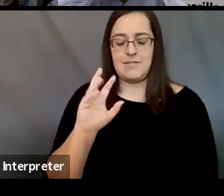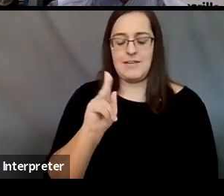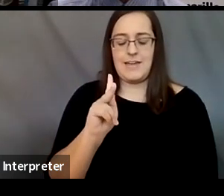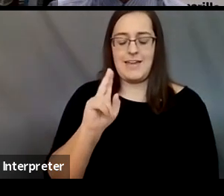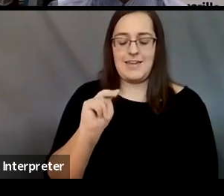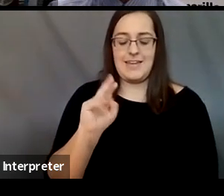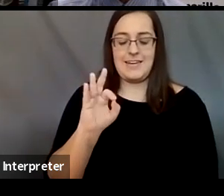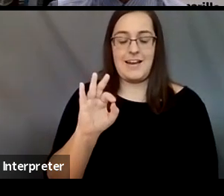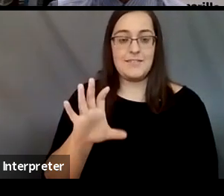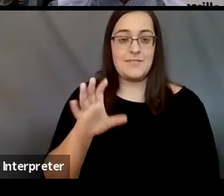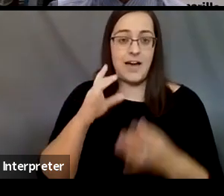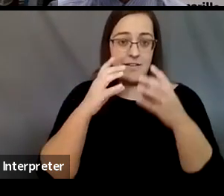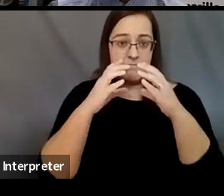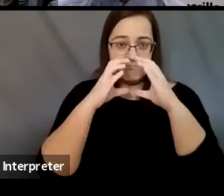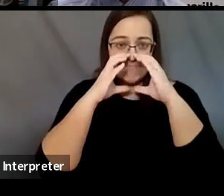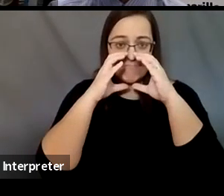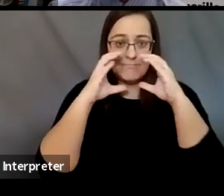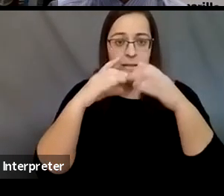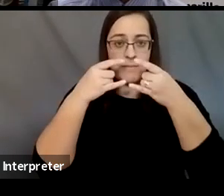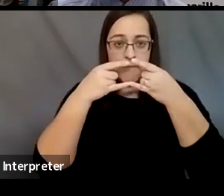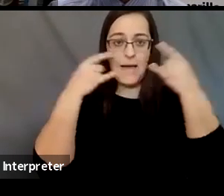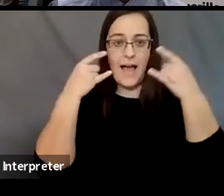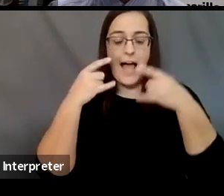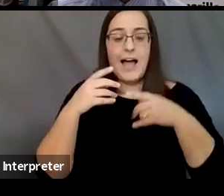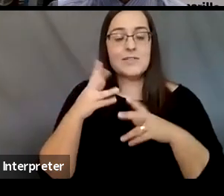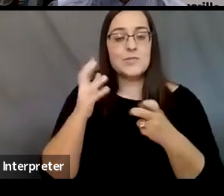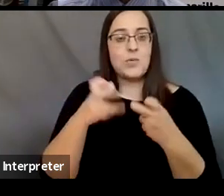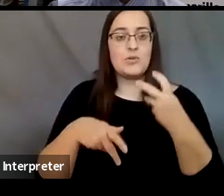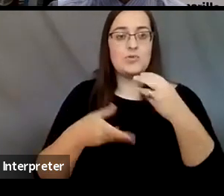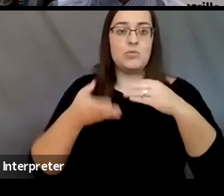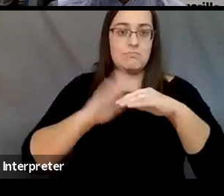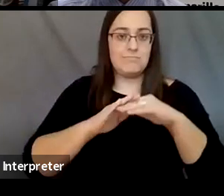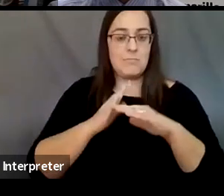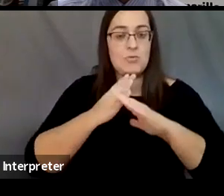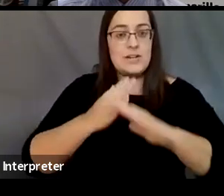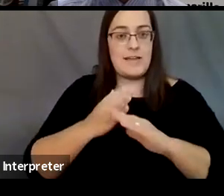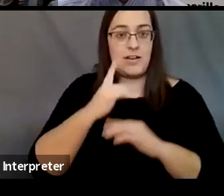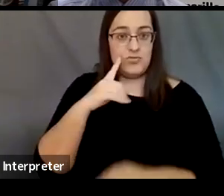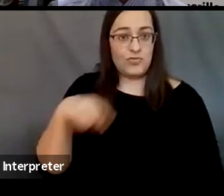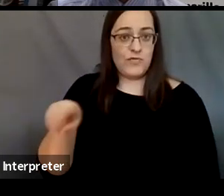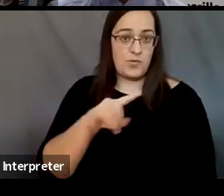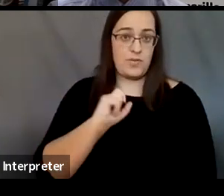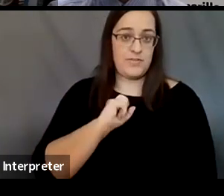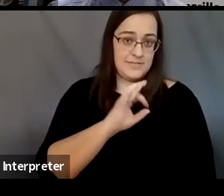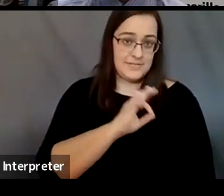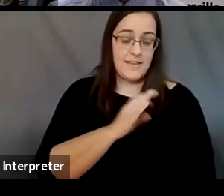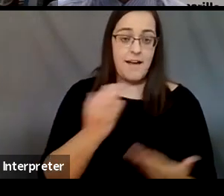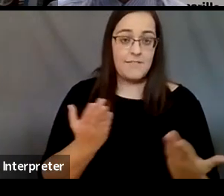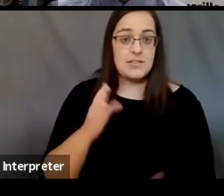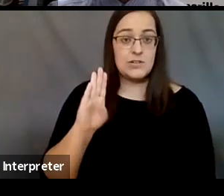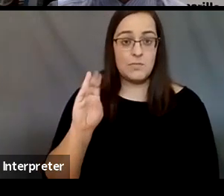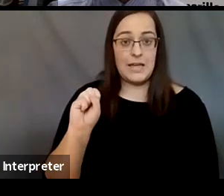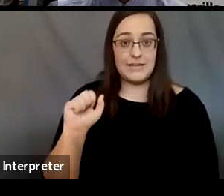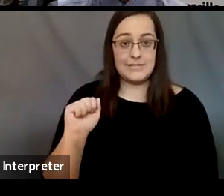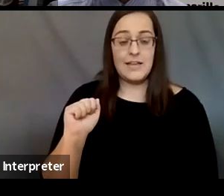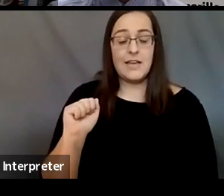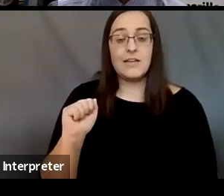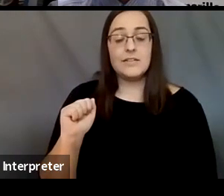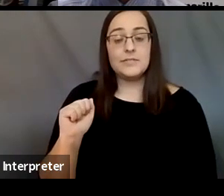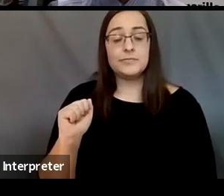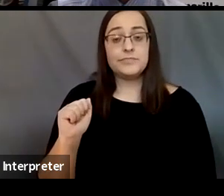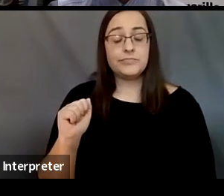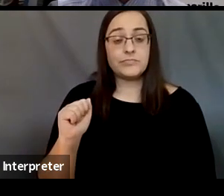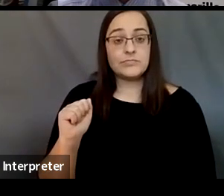to try to overall improve the level of protection that we're providing to our staff members at BSA. And when we have had